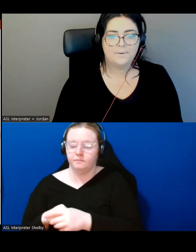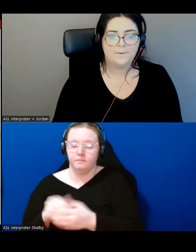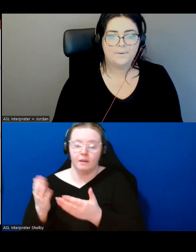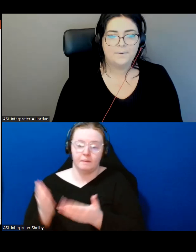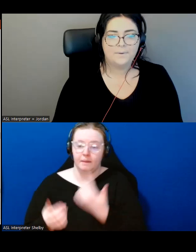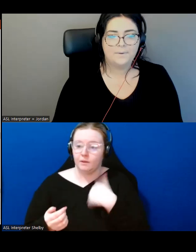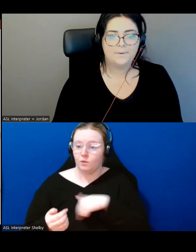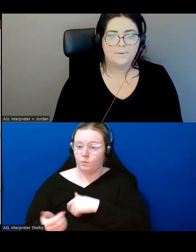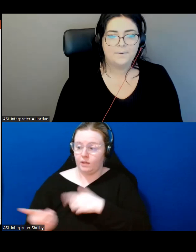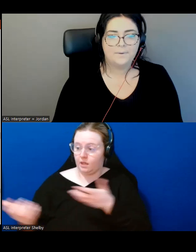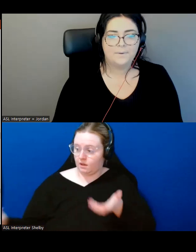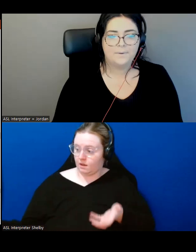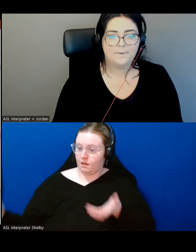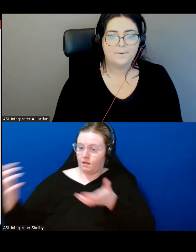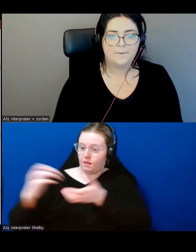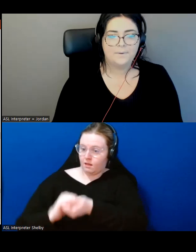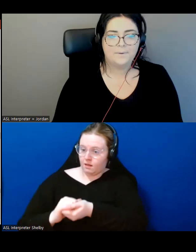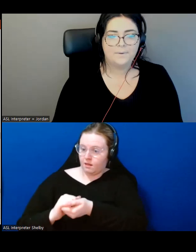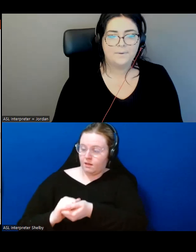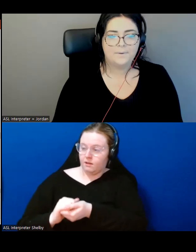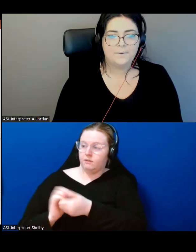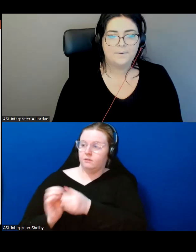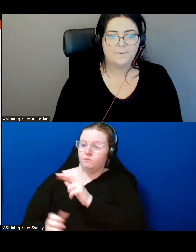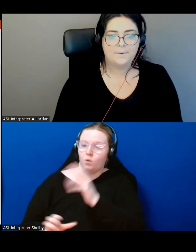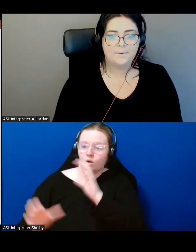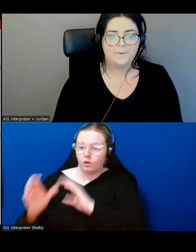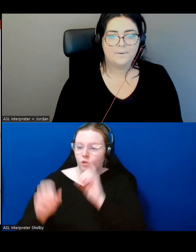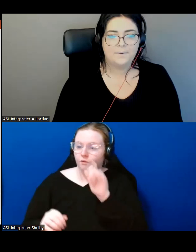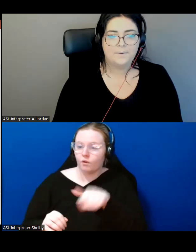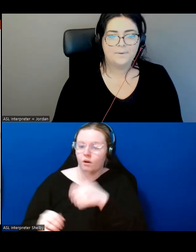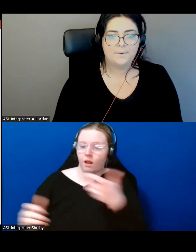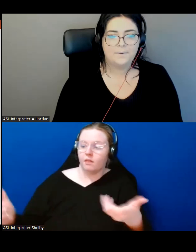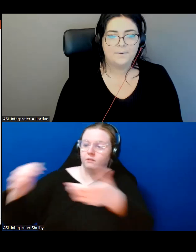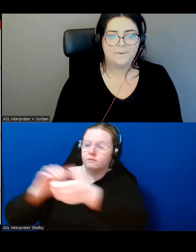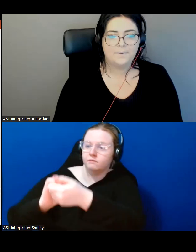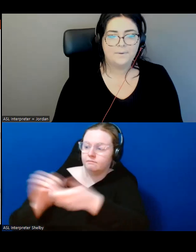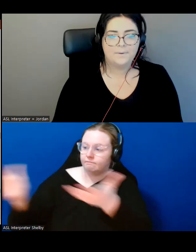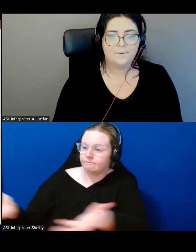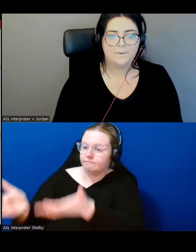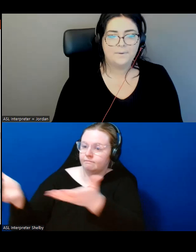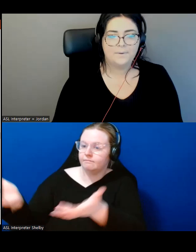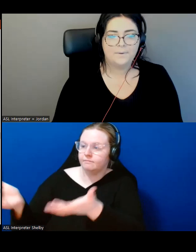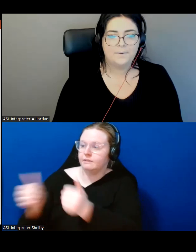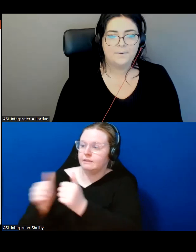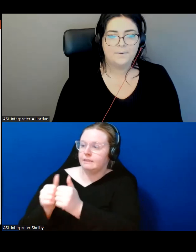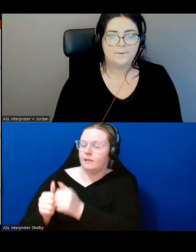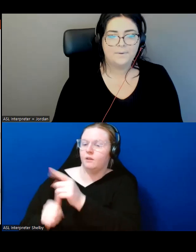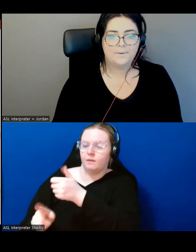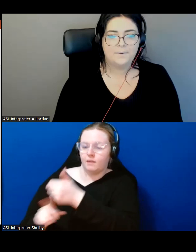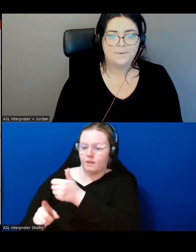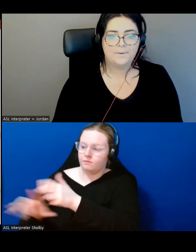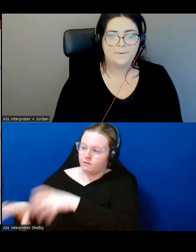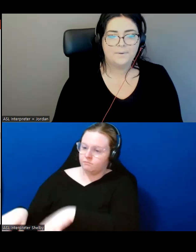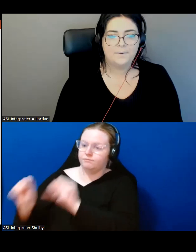partners for their projects. They build that capacity to take these initiatives on and deliver something really great at the